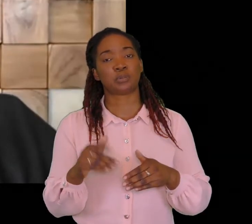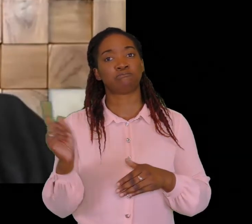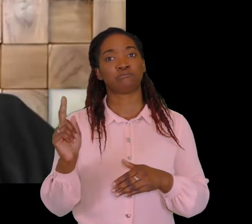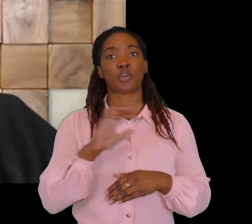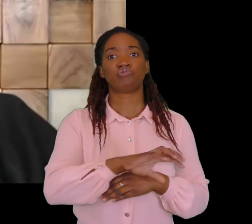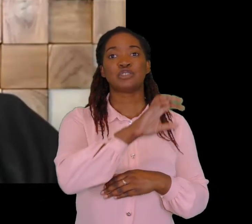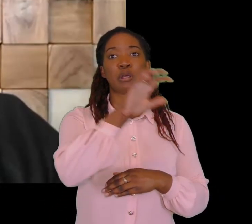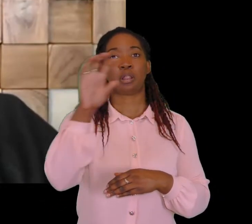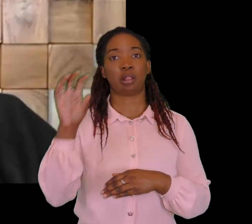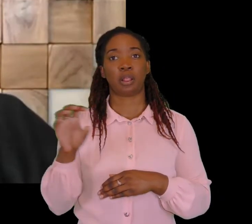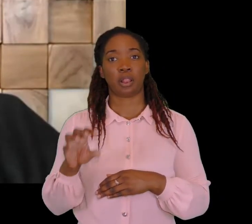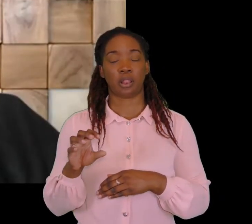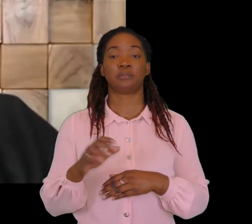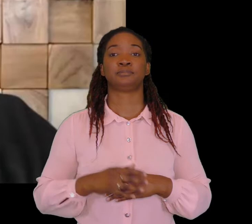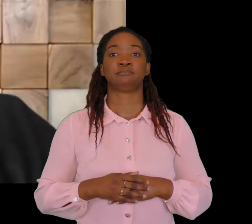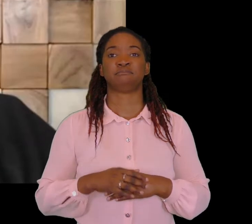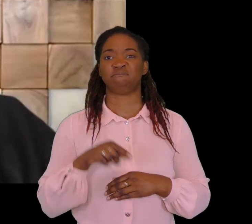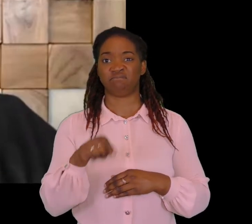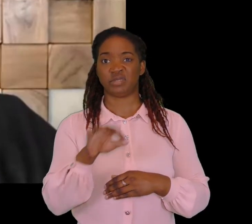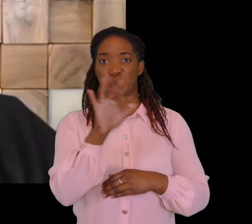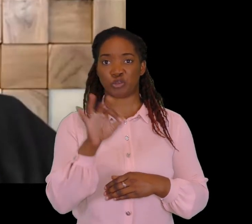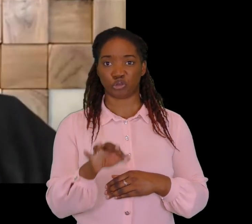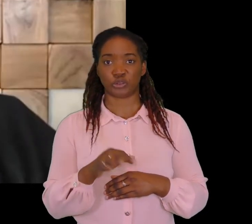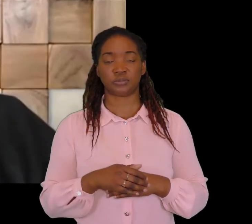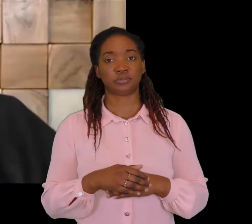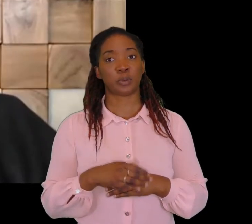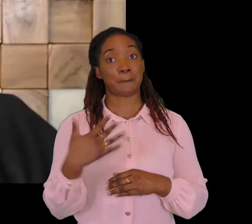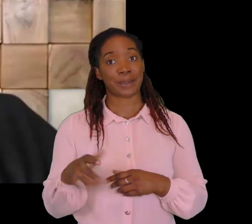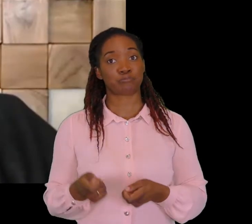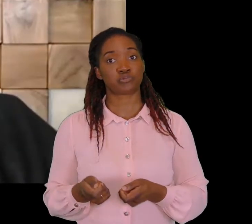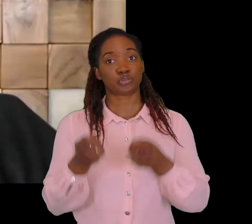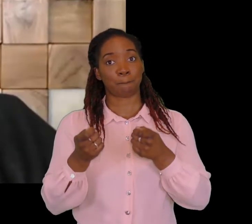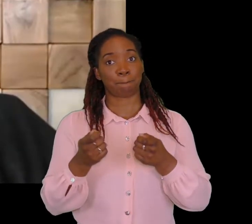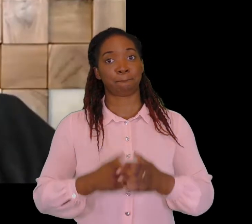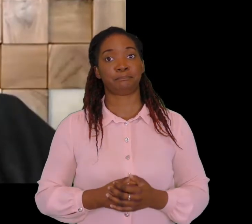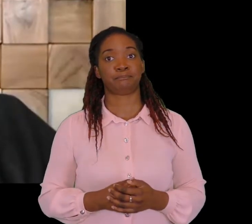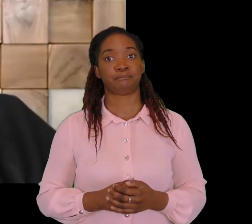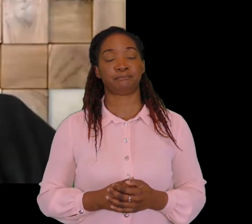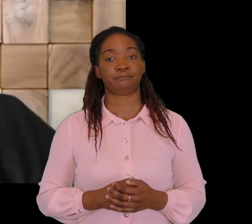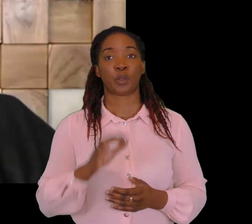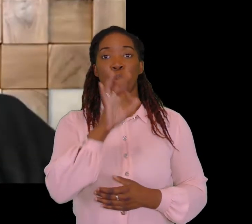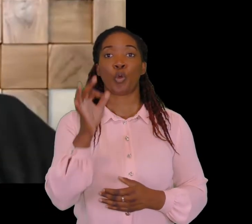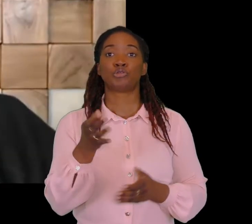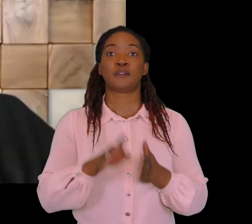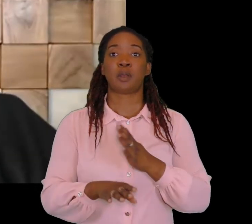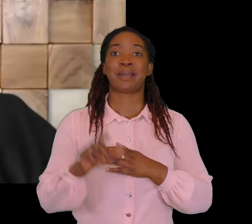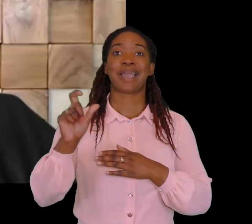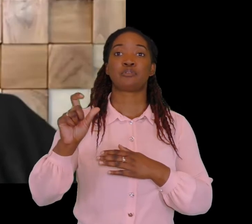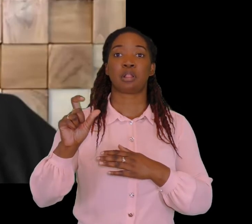regional dimension of the question that we did kind of bring up. So there's a question from Carol